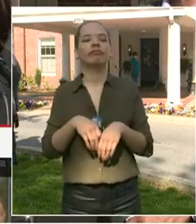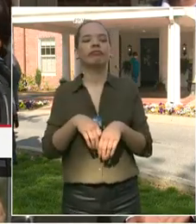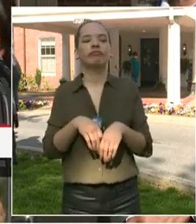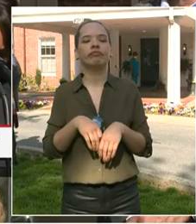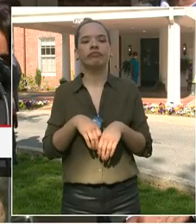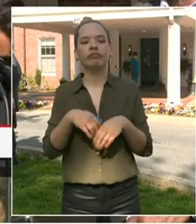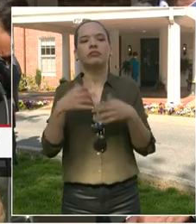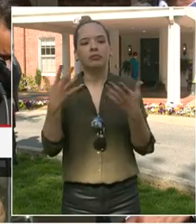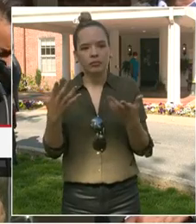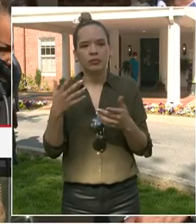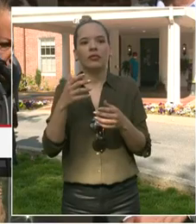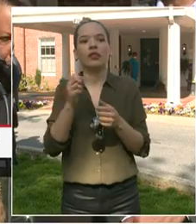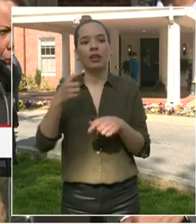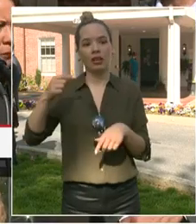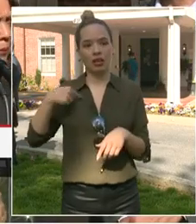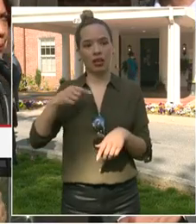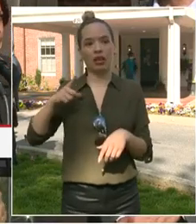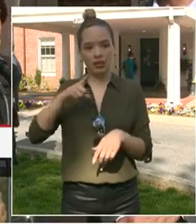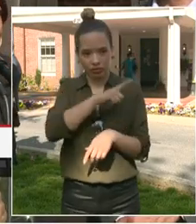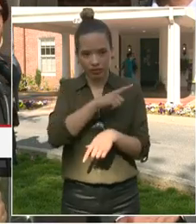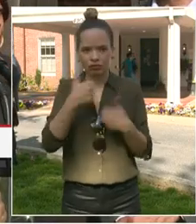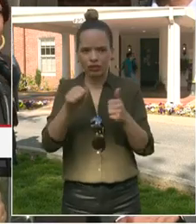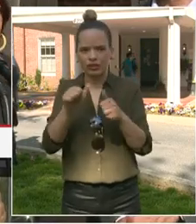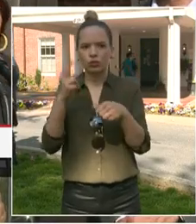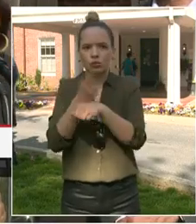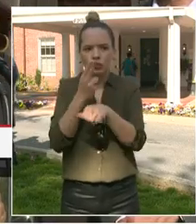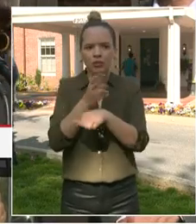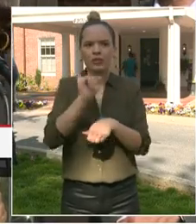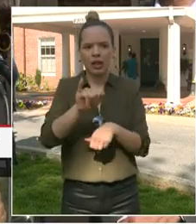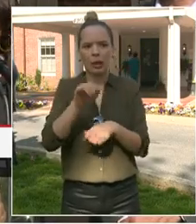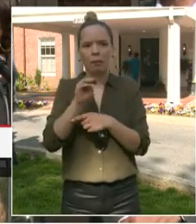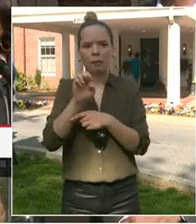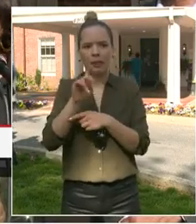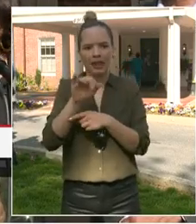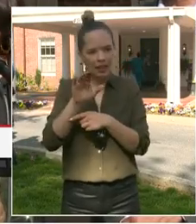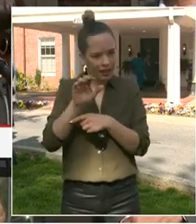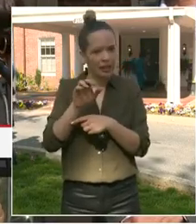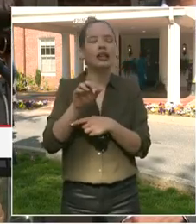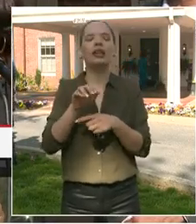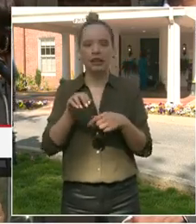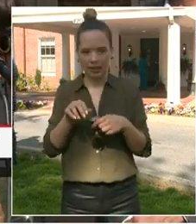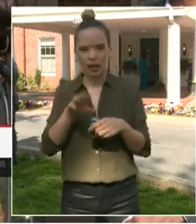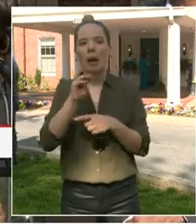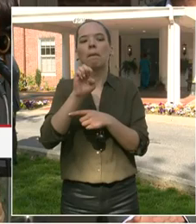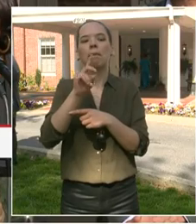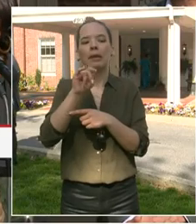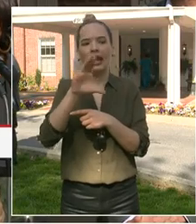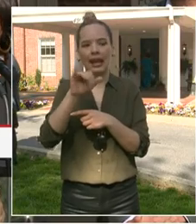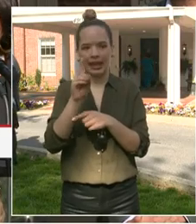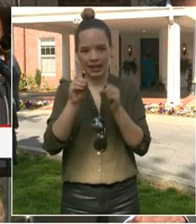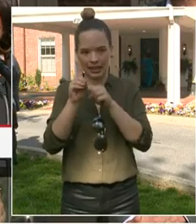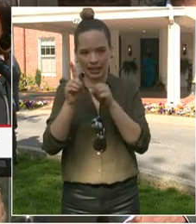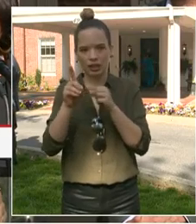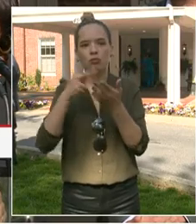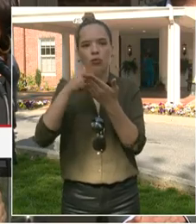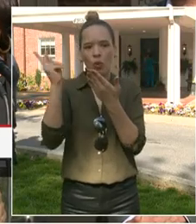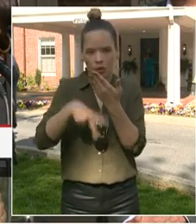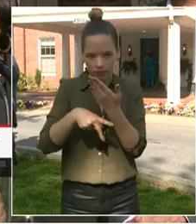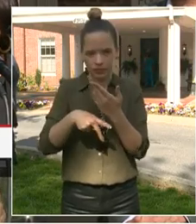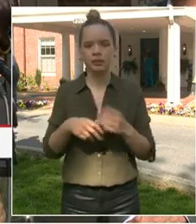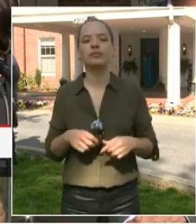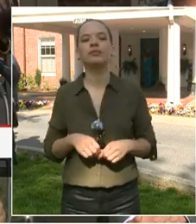Medicaid program so that providers can increase pay. And we know that is a big deal, especially when